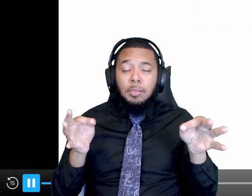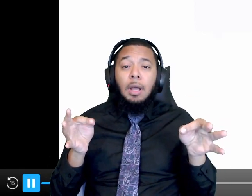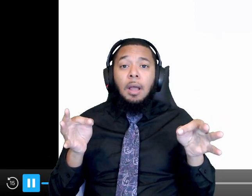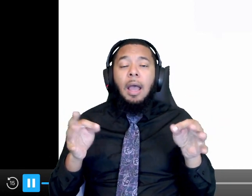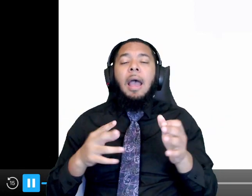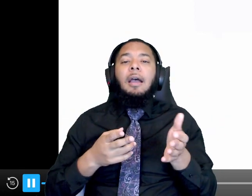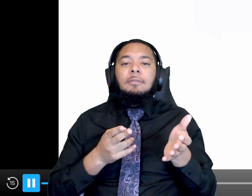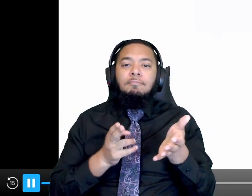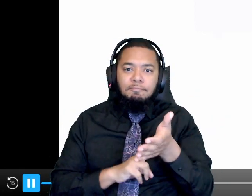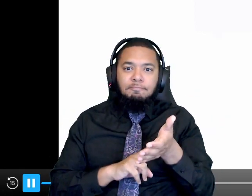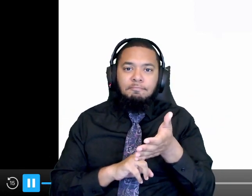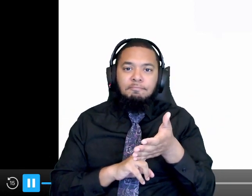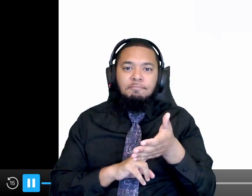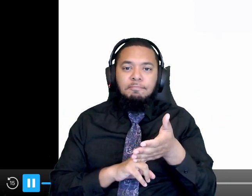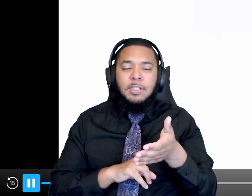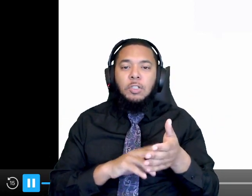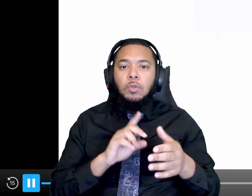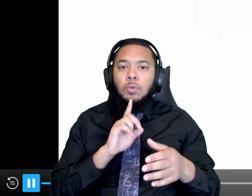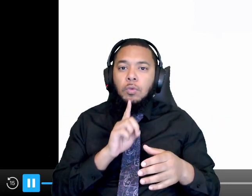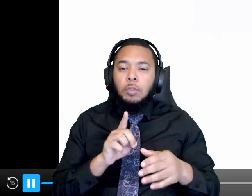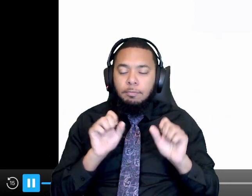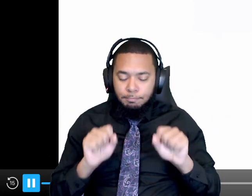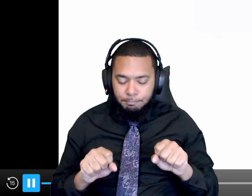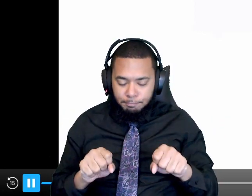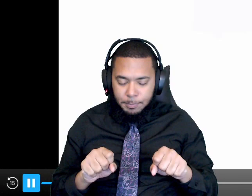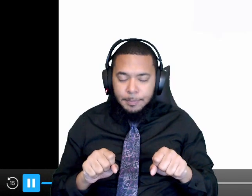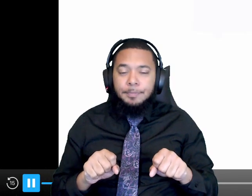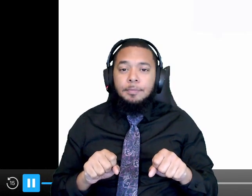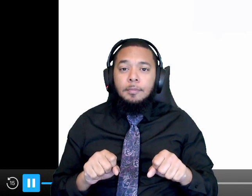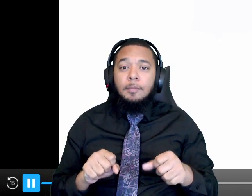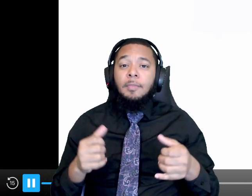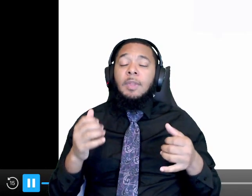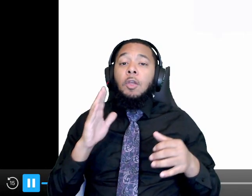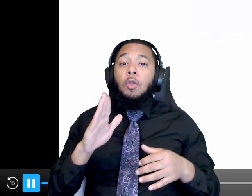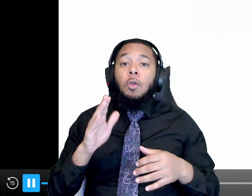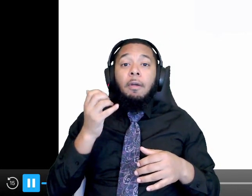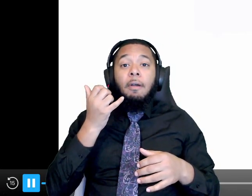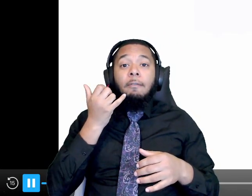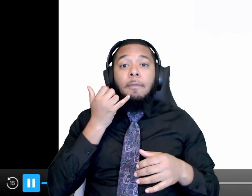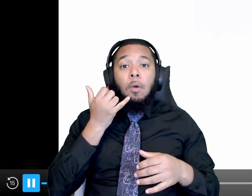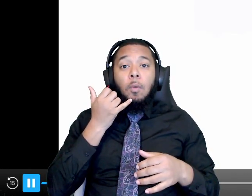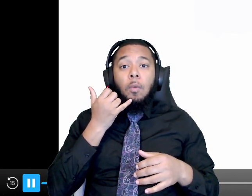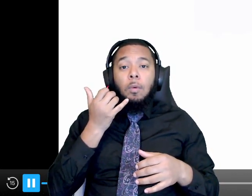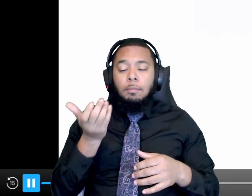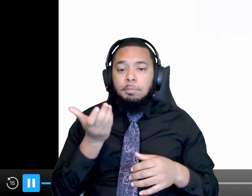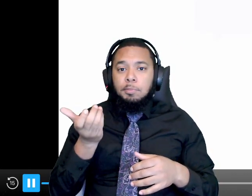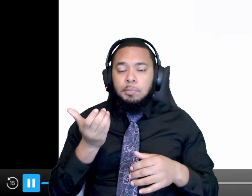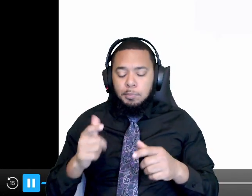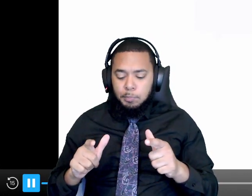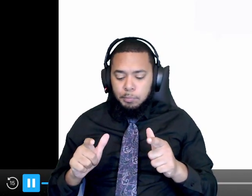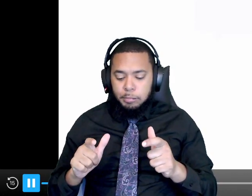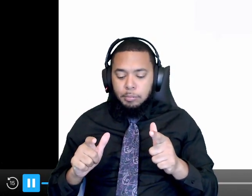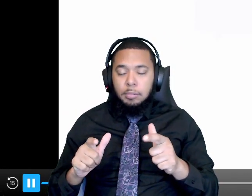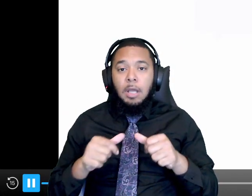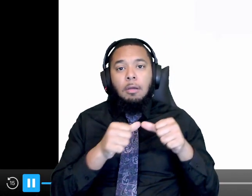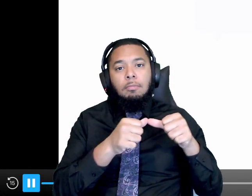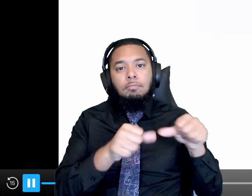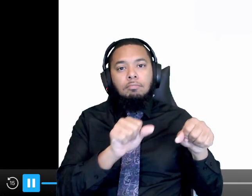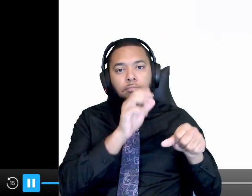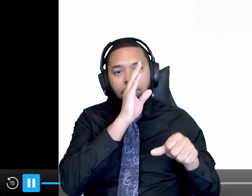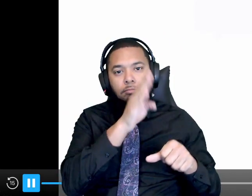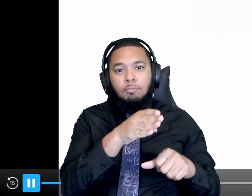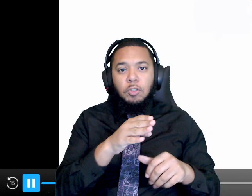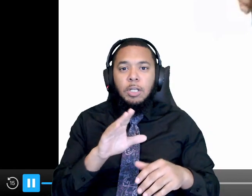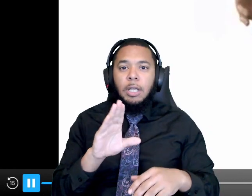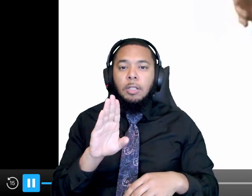that. You can take a picture of it with your phone, click, and then it'll go right to your bank account. That's called a